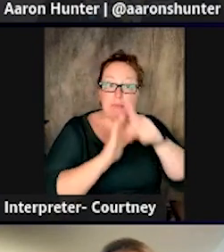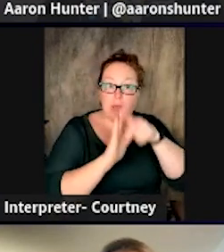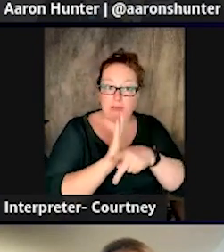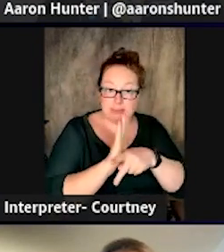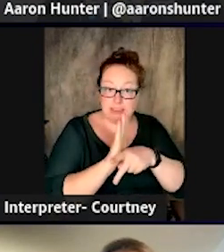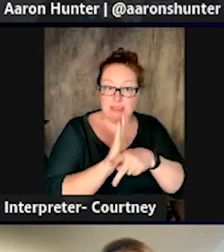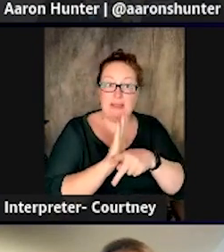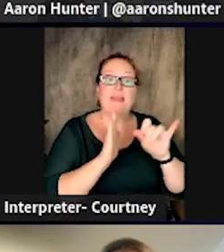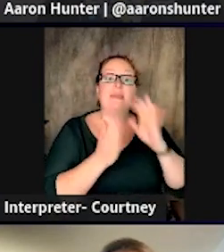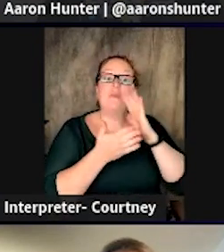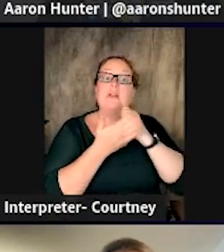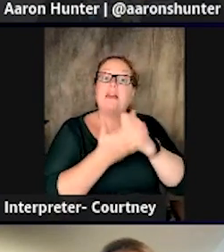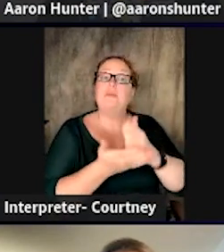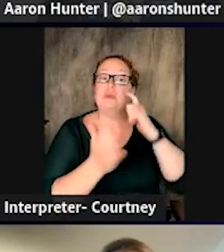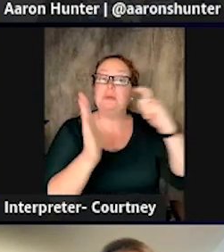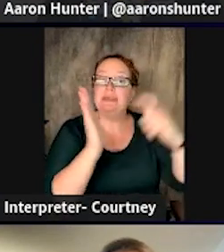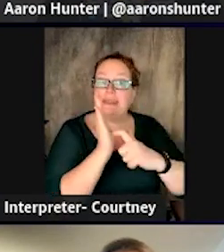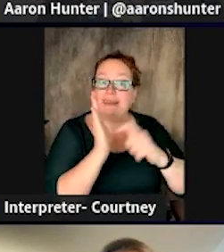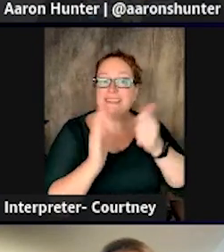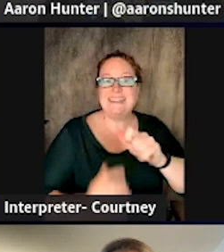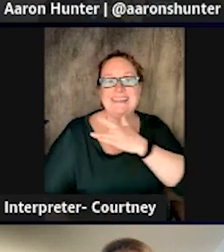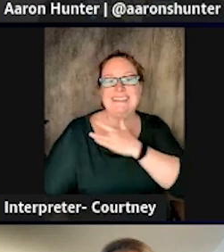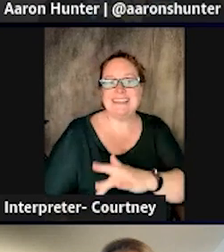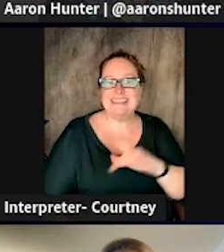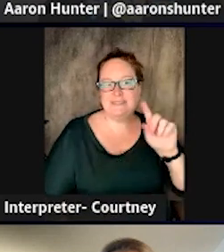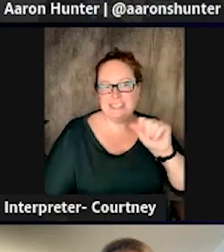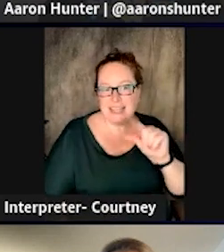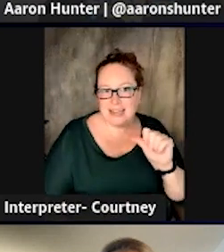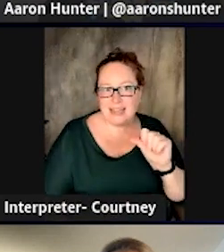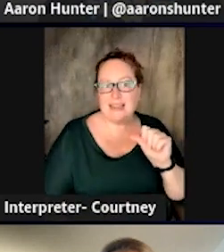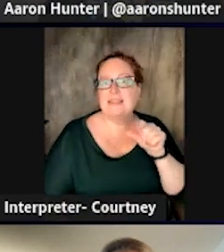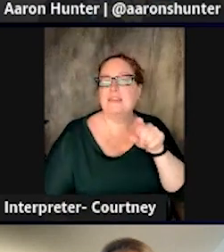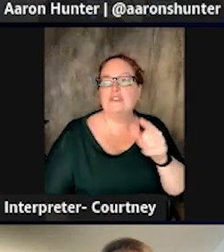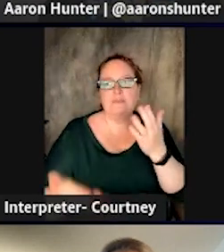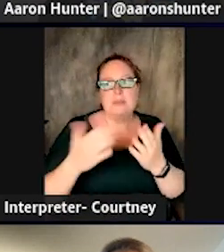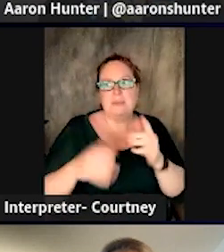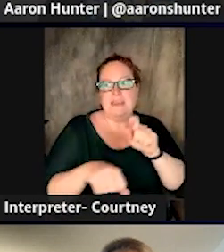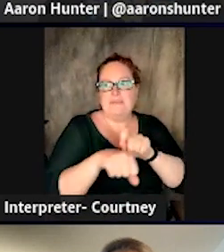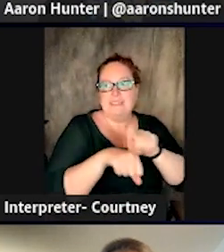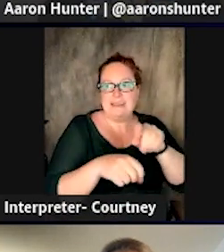will help you detect any sensitive data that you might have sent